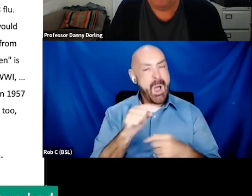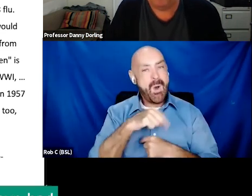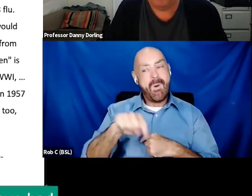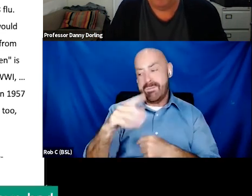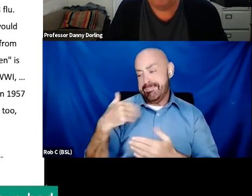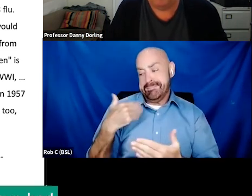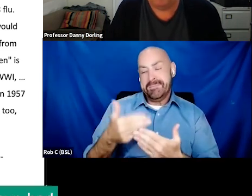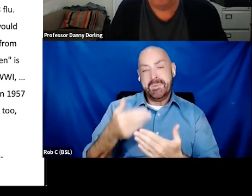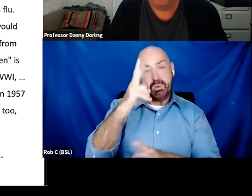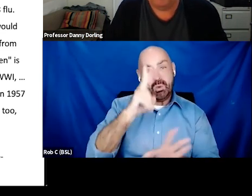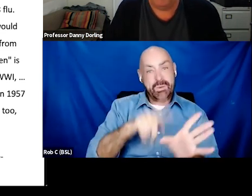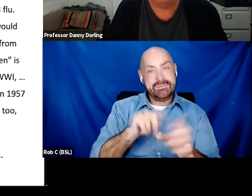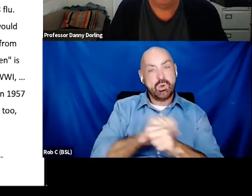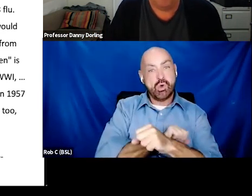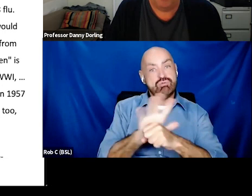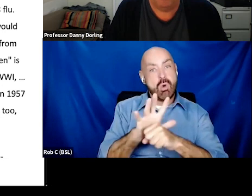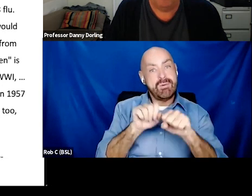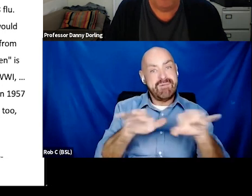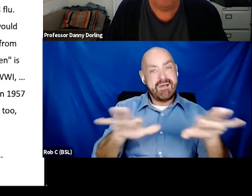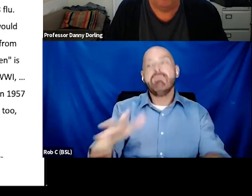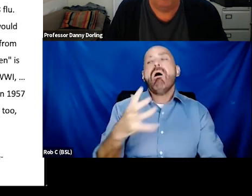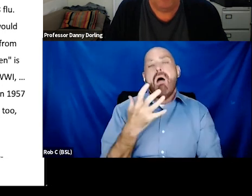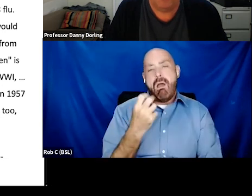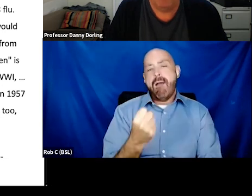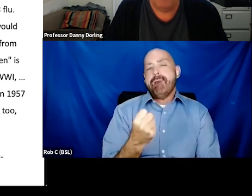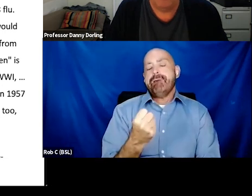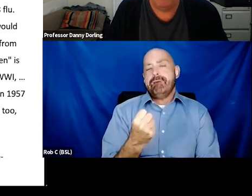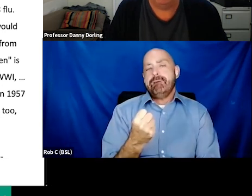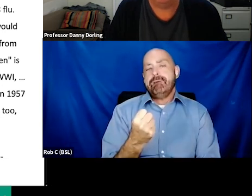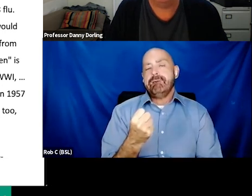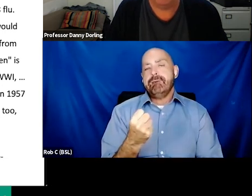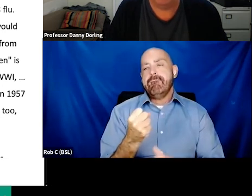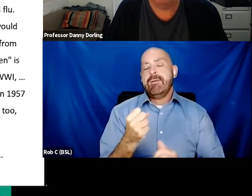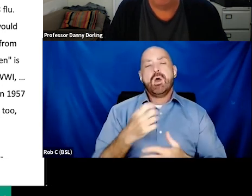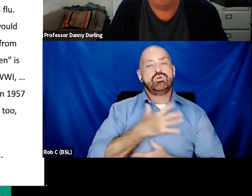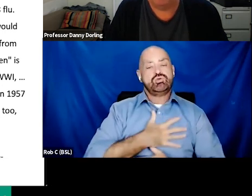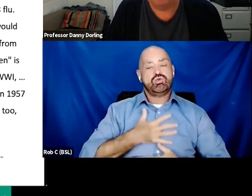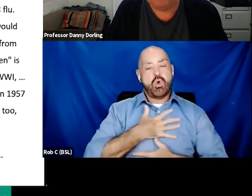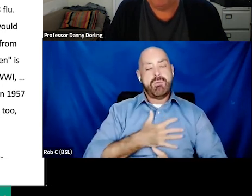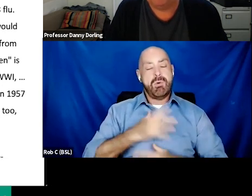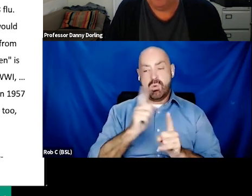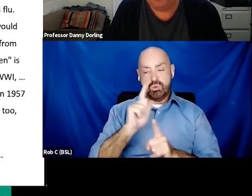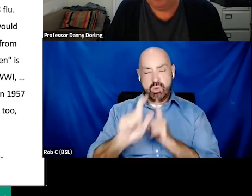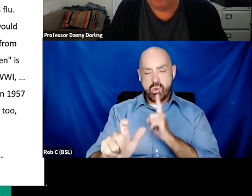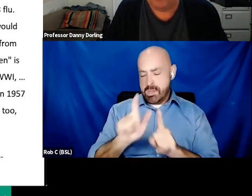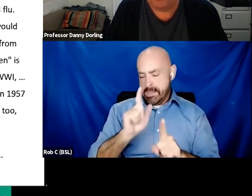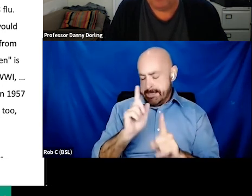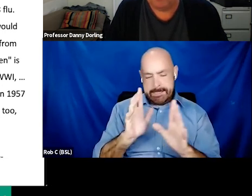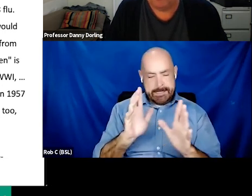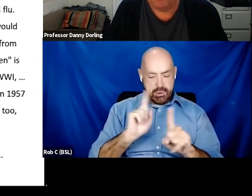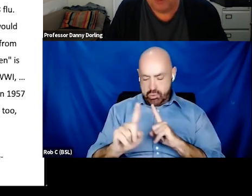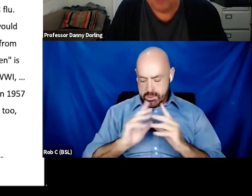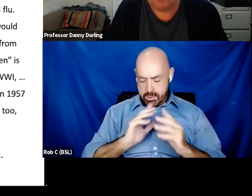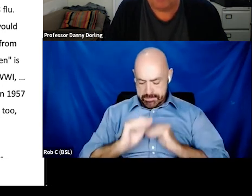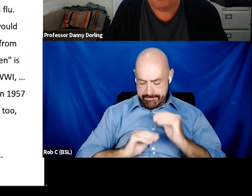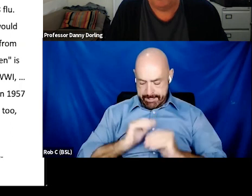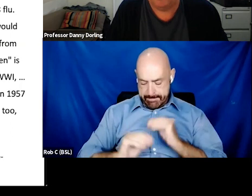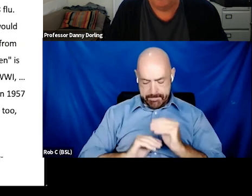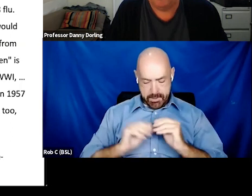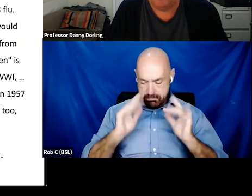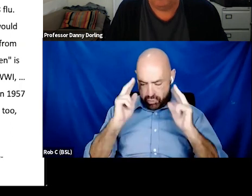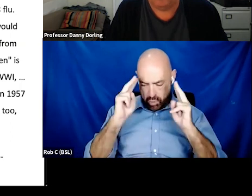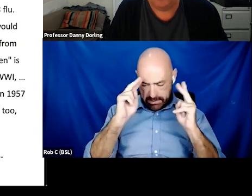that with coronavirus. And how you deal with mass trauma is you try to develop an ability to process the present, to